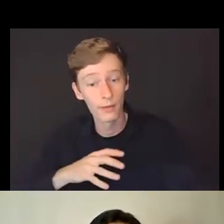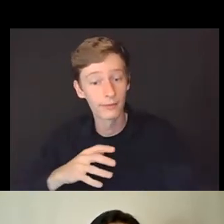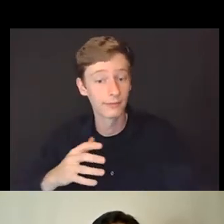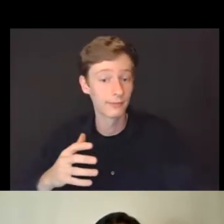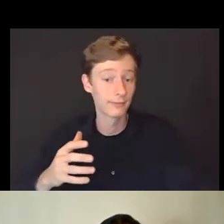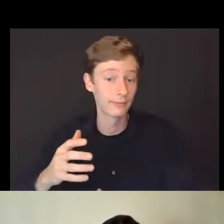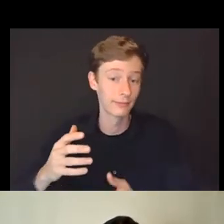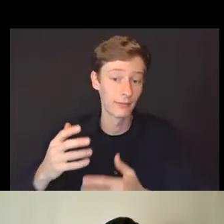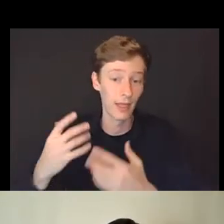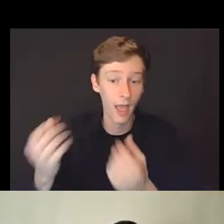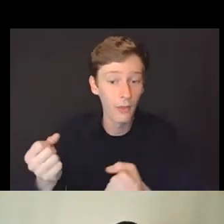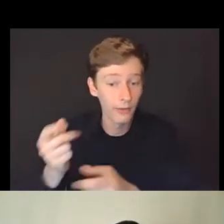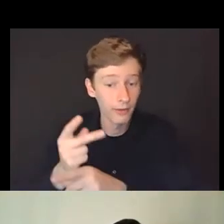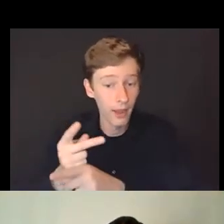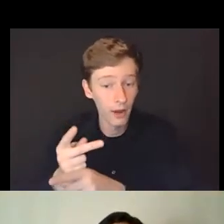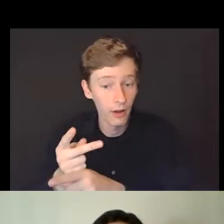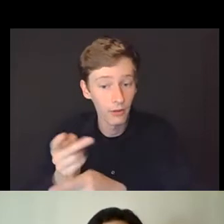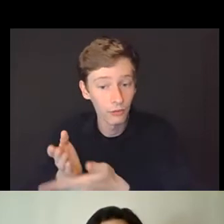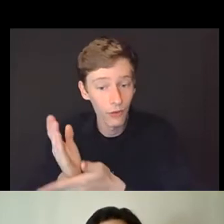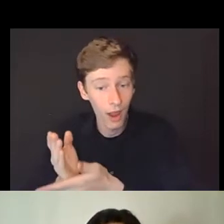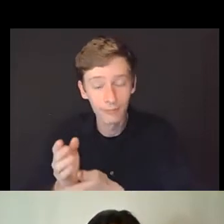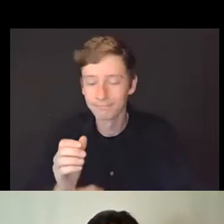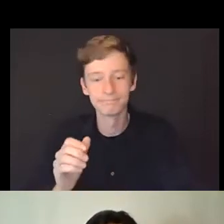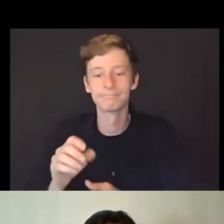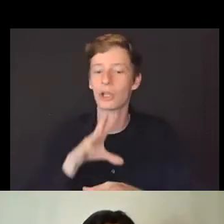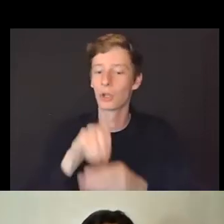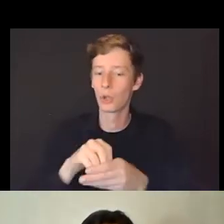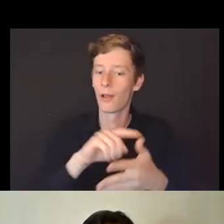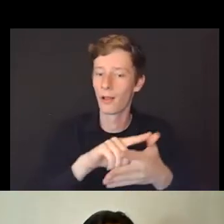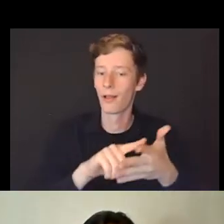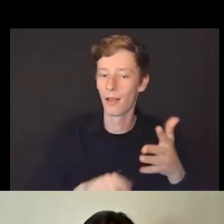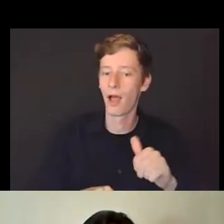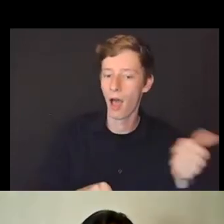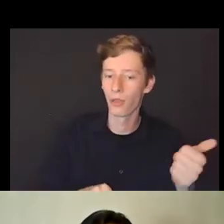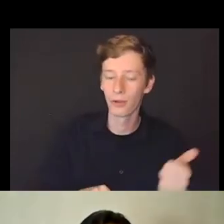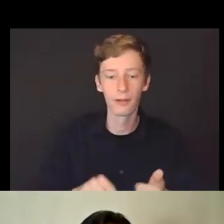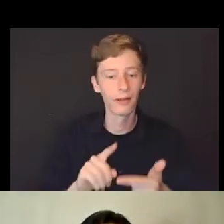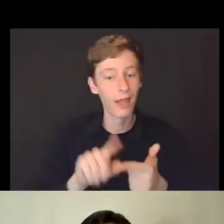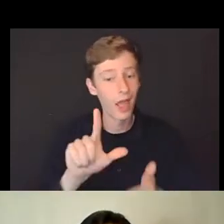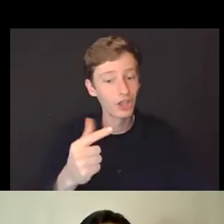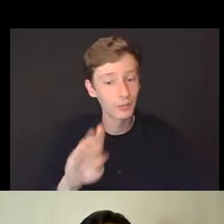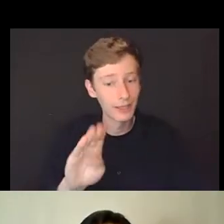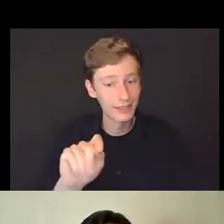about LGBTQ rights. And that once this all started,